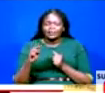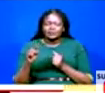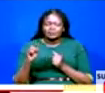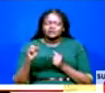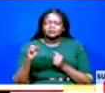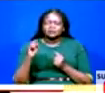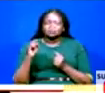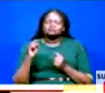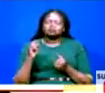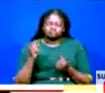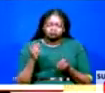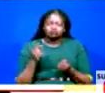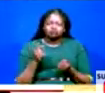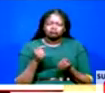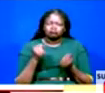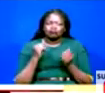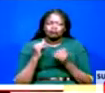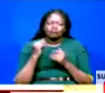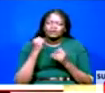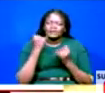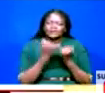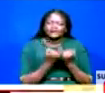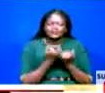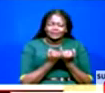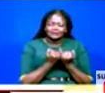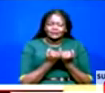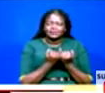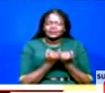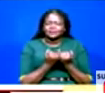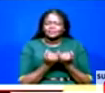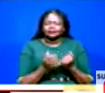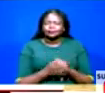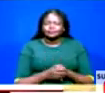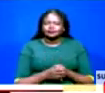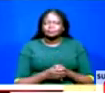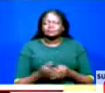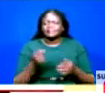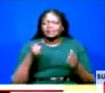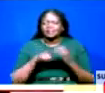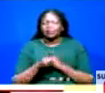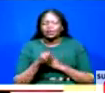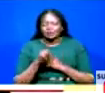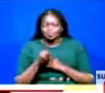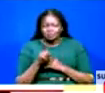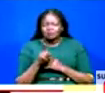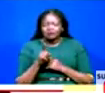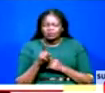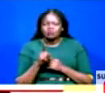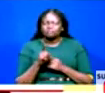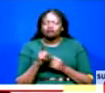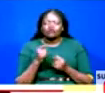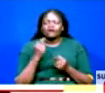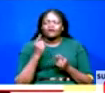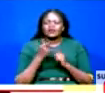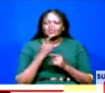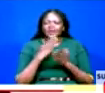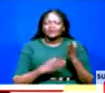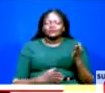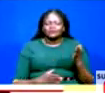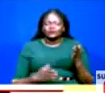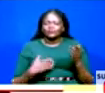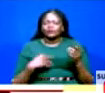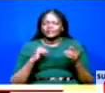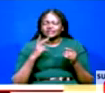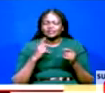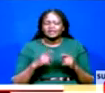Saturday, February 4th at Umeme Grounds. Emmanuel scored the all-important goal in the first half to seal the second